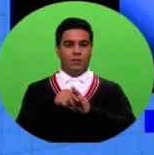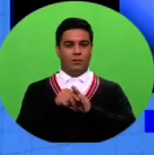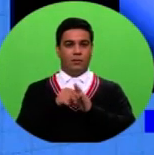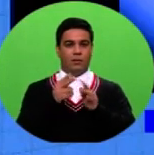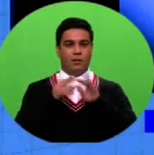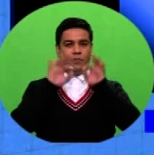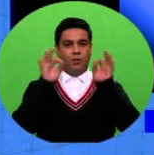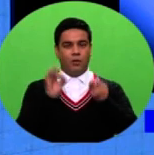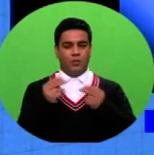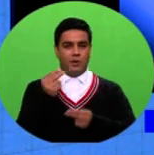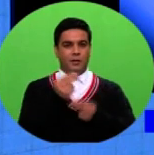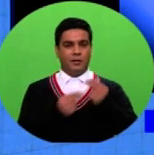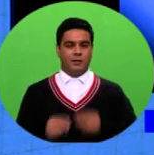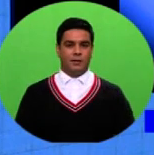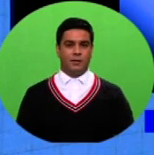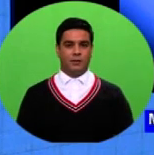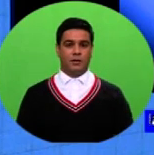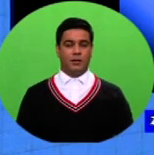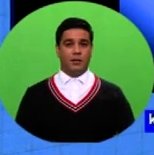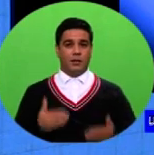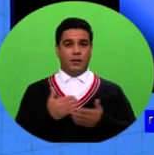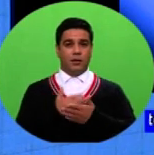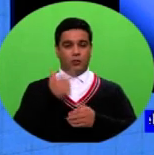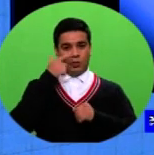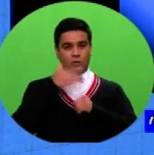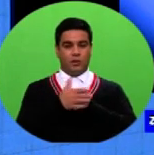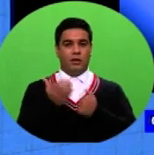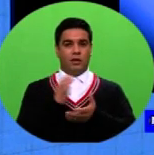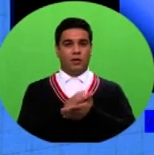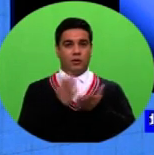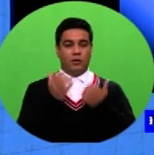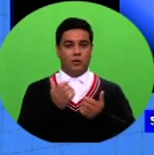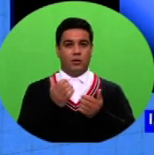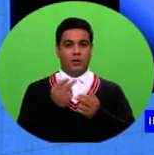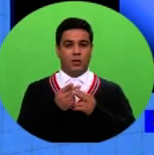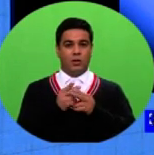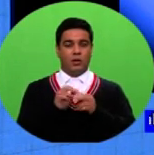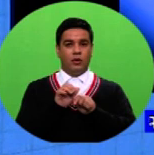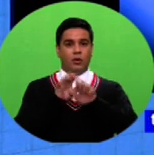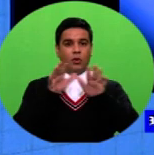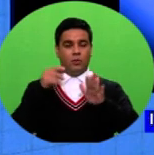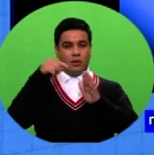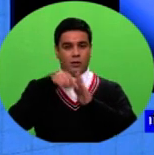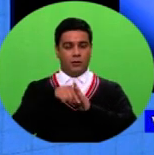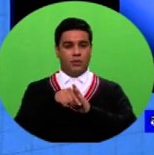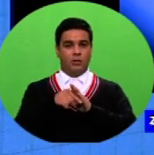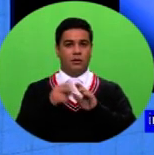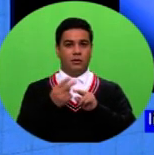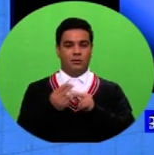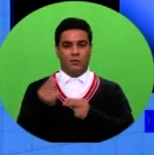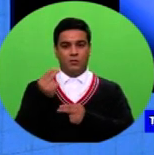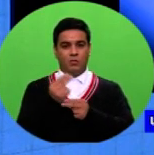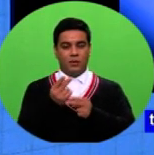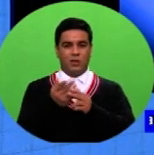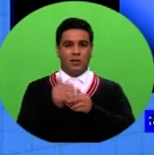loyihalash. Yangi tushunchalar bilan tanishib oling. Yoyilma degani biror bir asos va